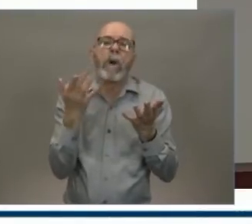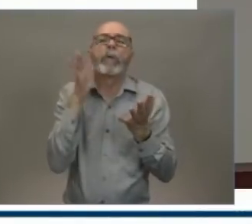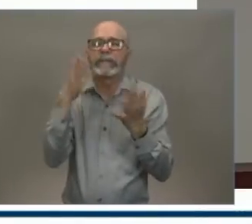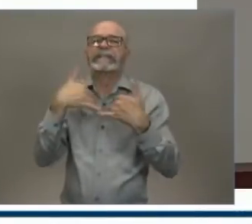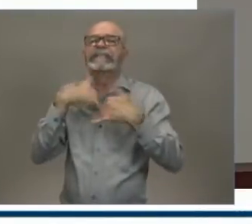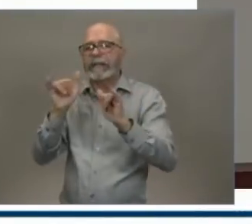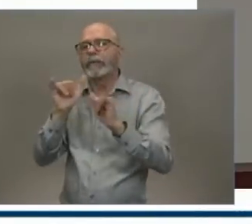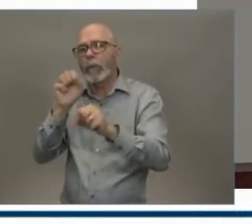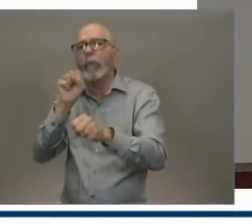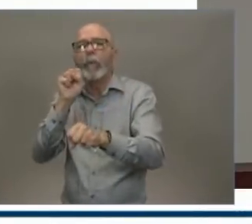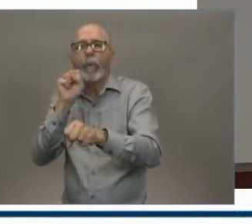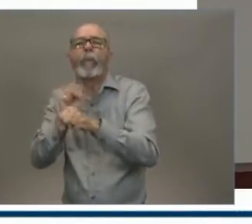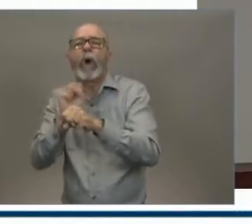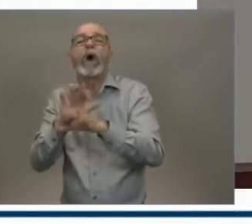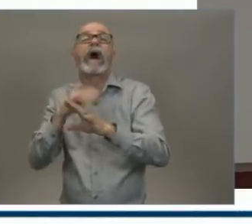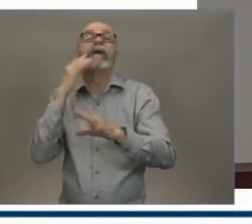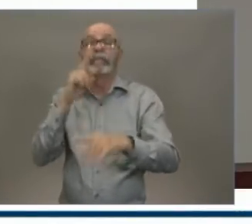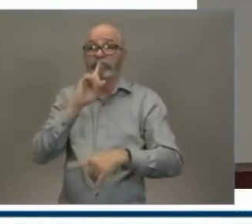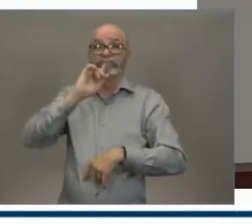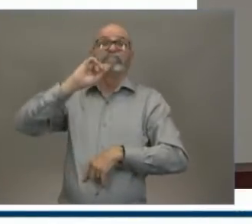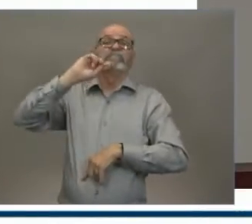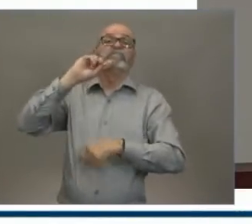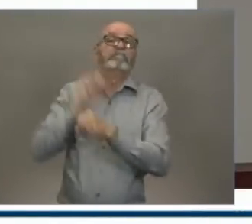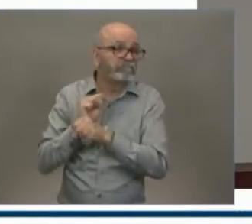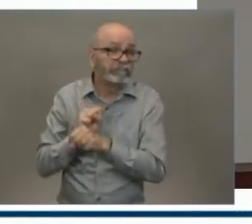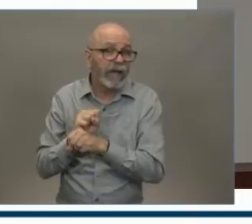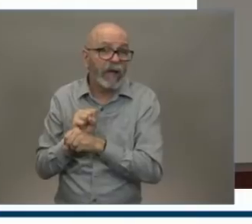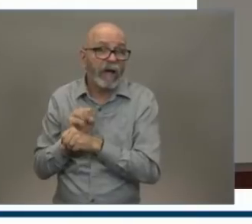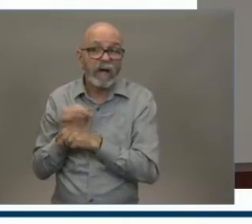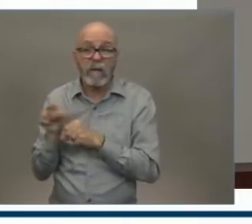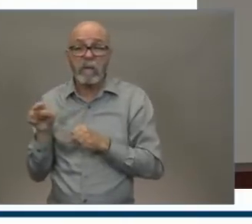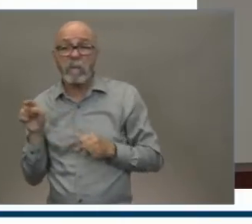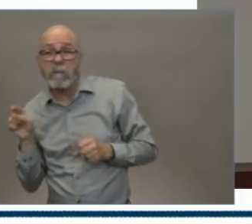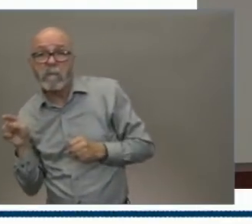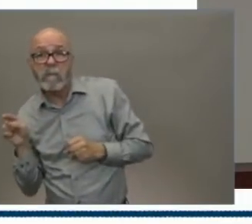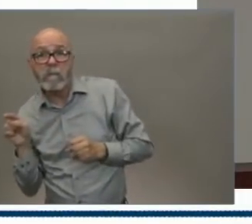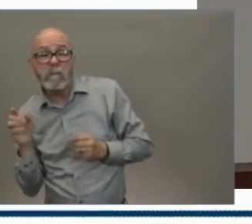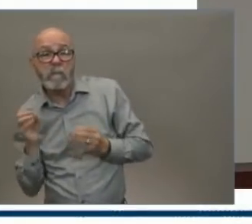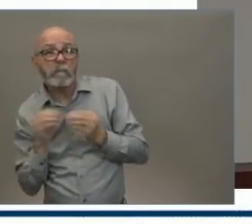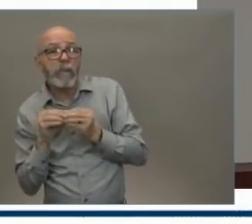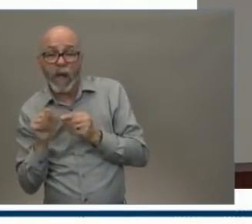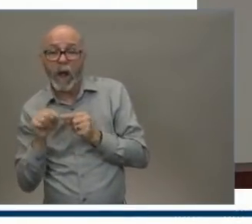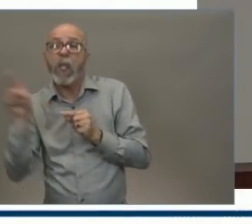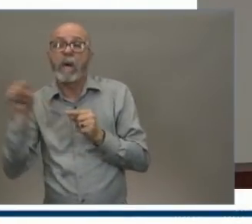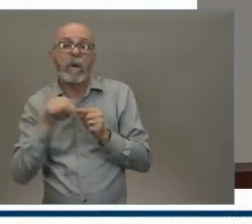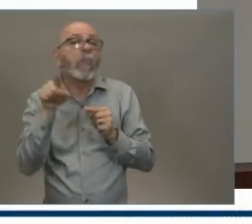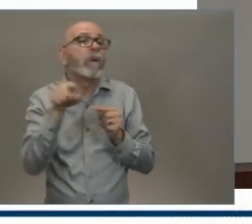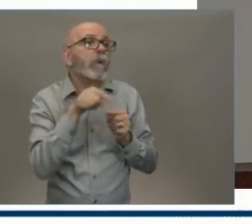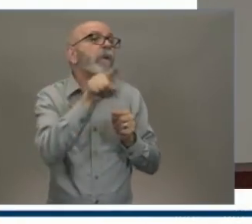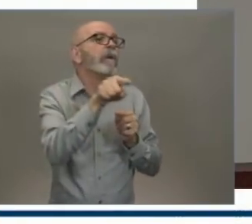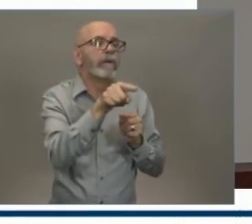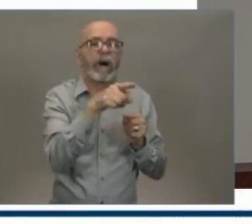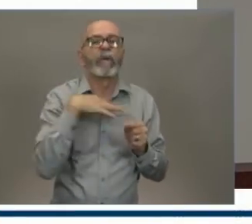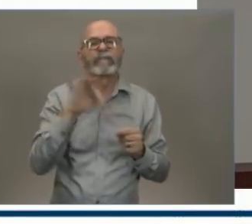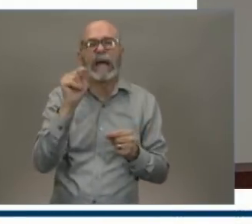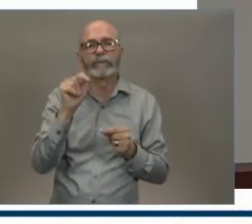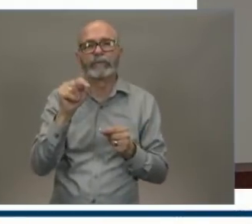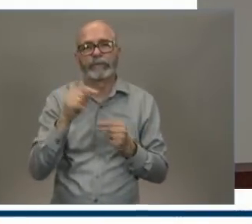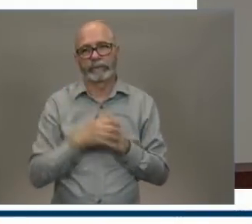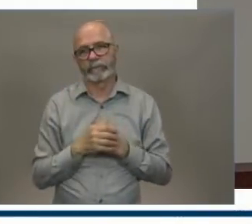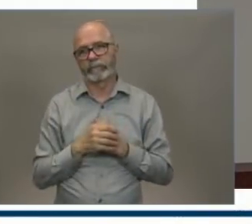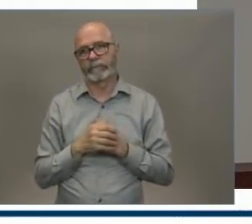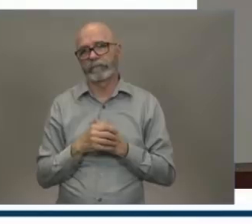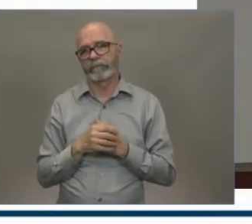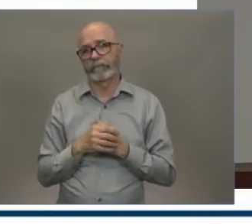other possible introductions of the variant strain here in Nova Scotia. It's again the way we control COVID